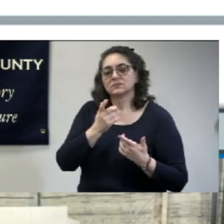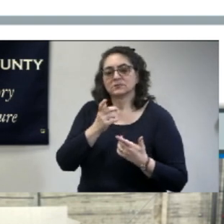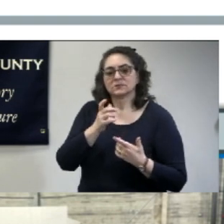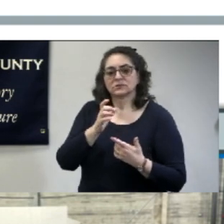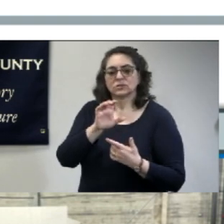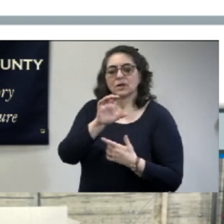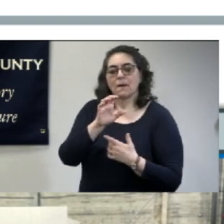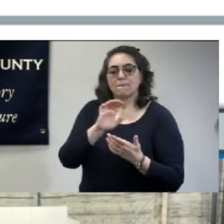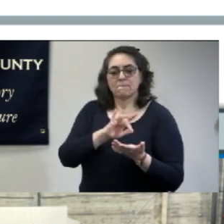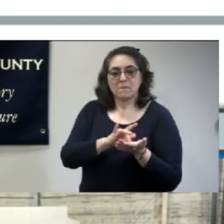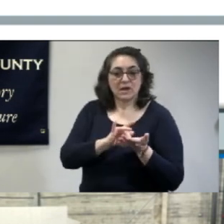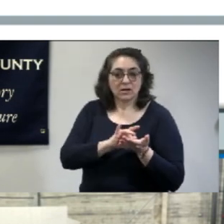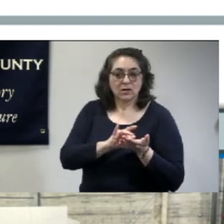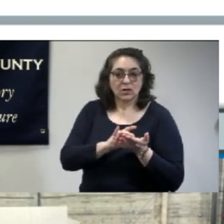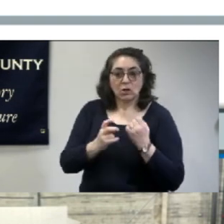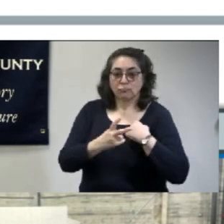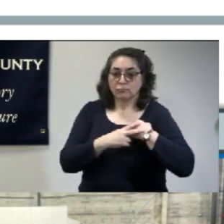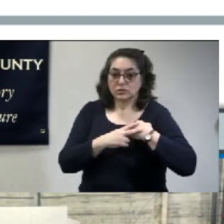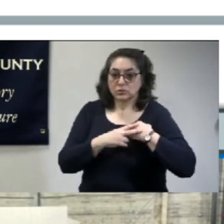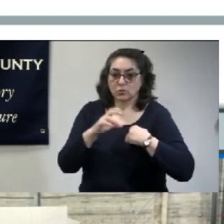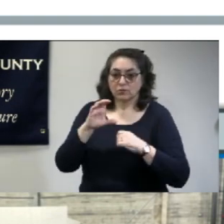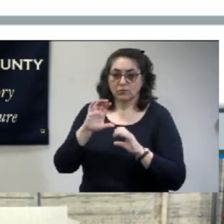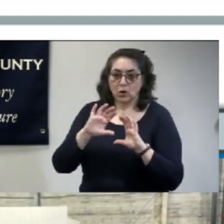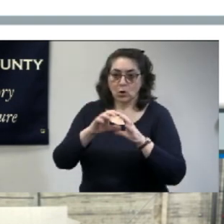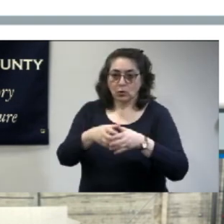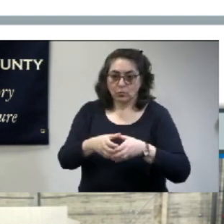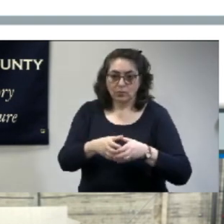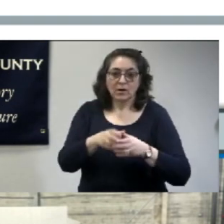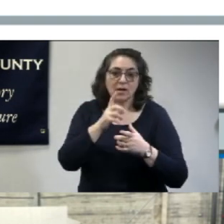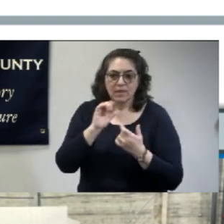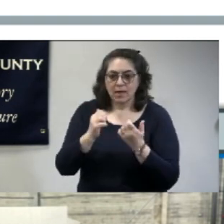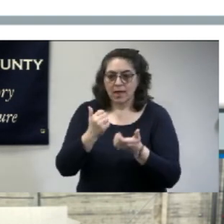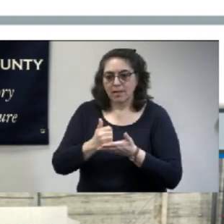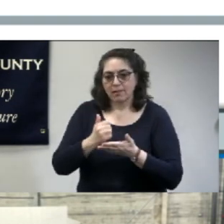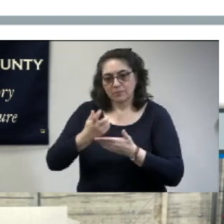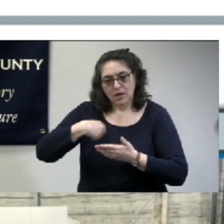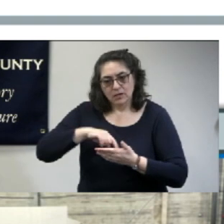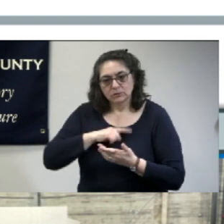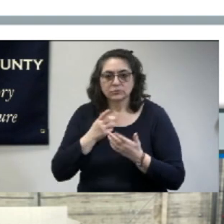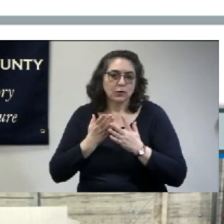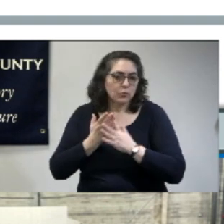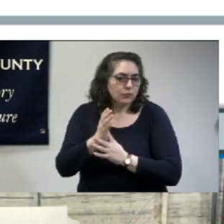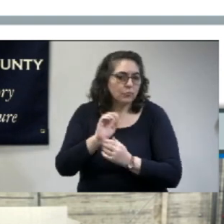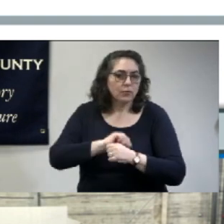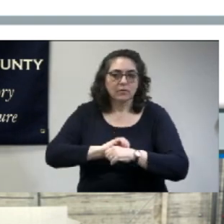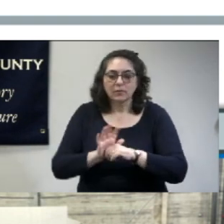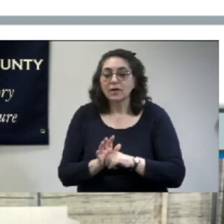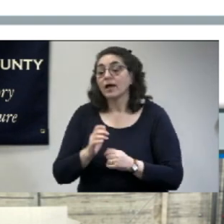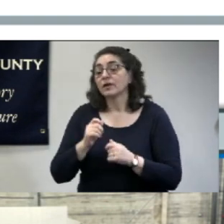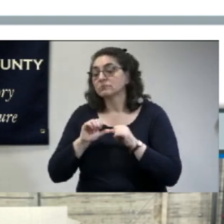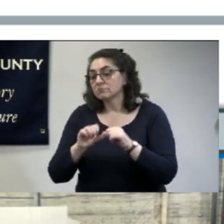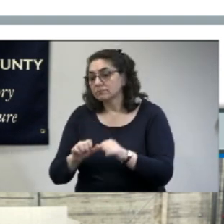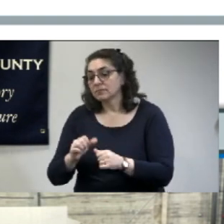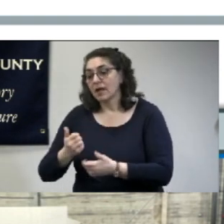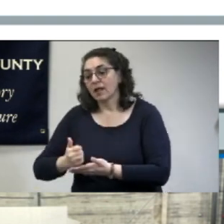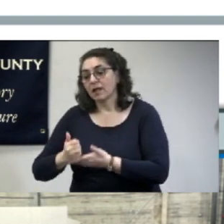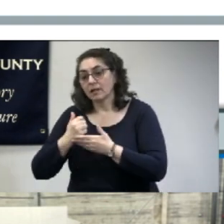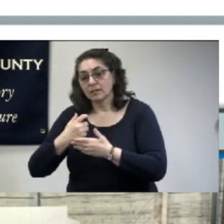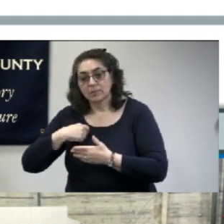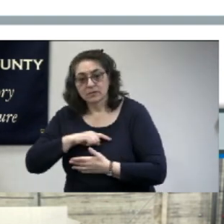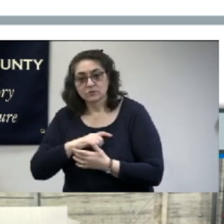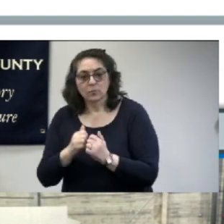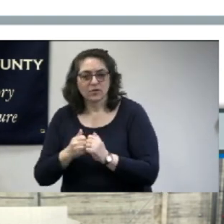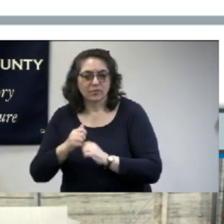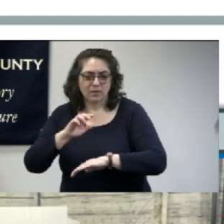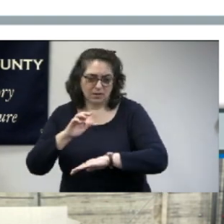They assisted us all through the COVID-19 pandemic, and they continue to assist us with any